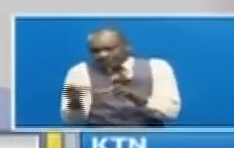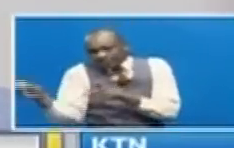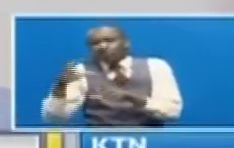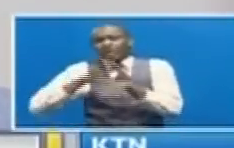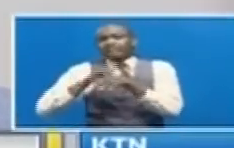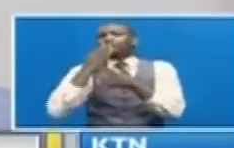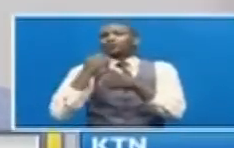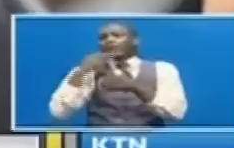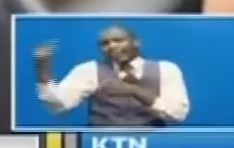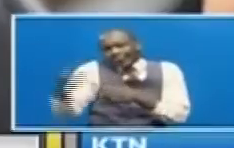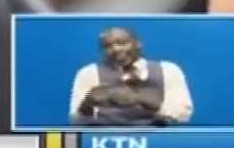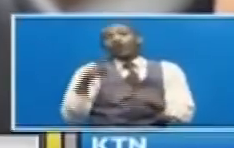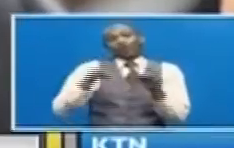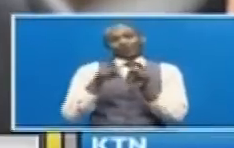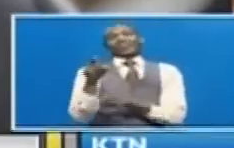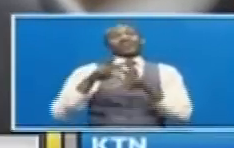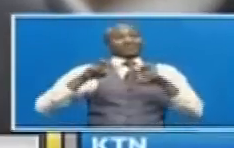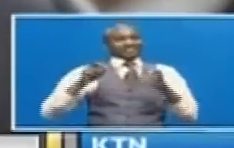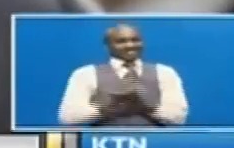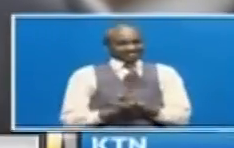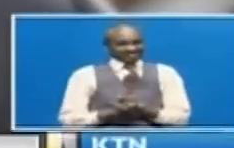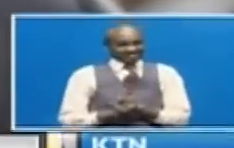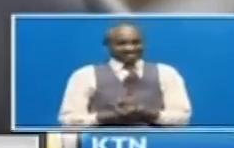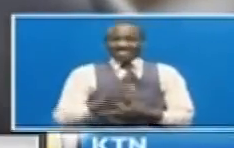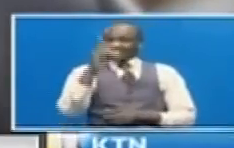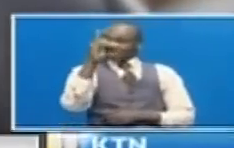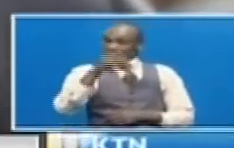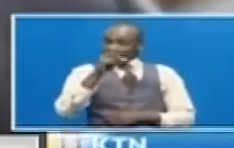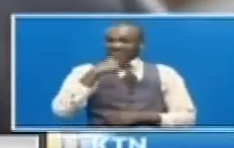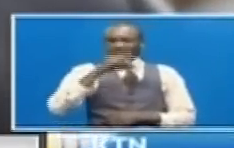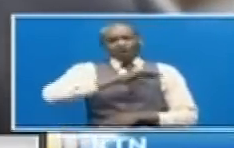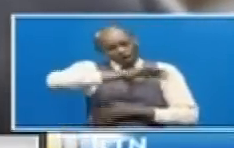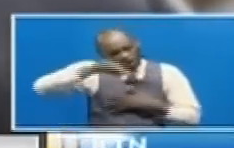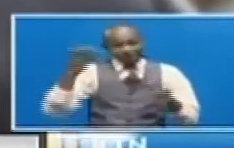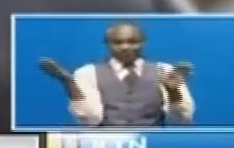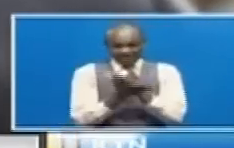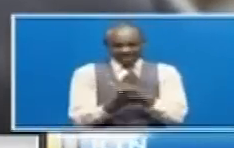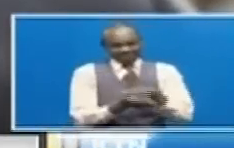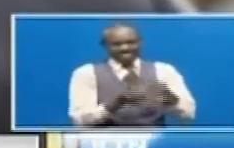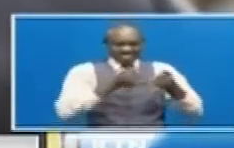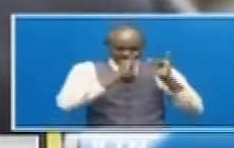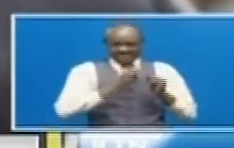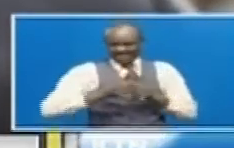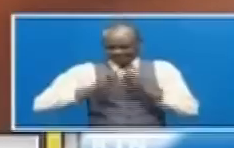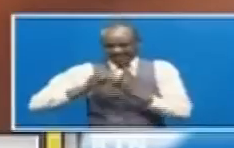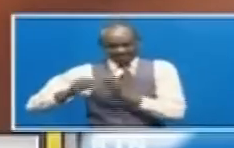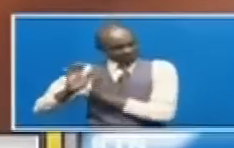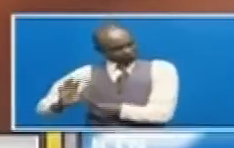sugar is ongoing. DPP keriako tobiko says the files are being independently